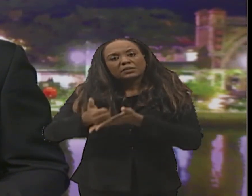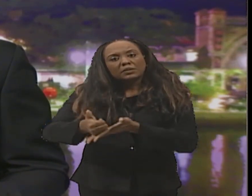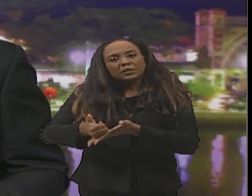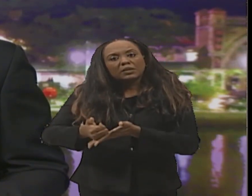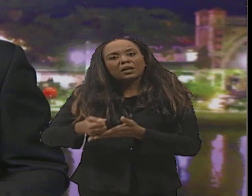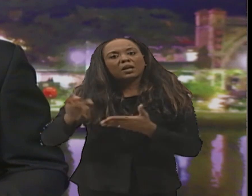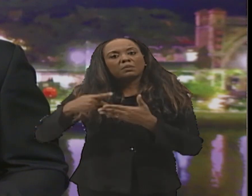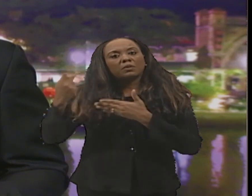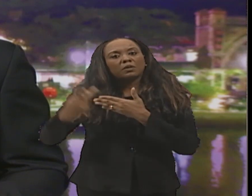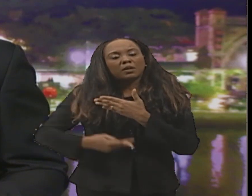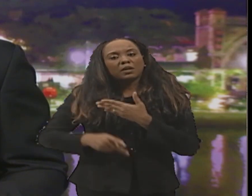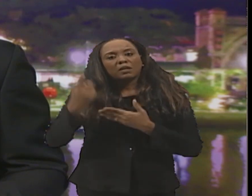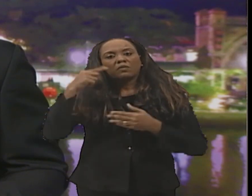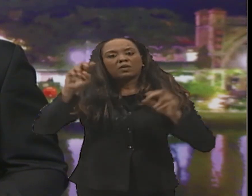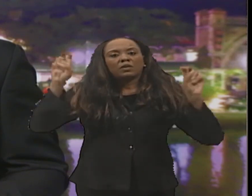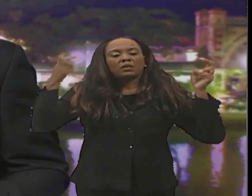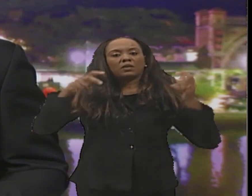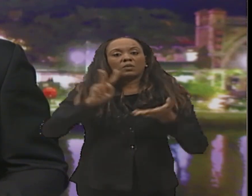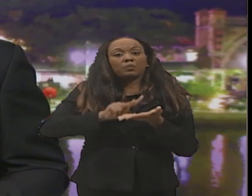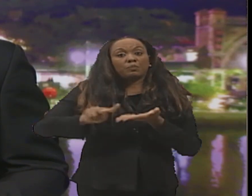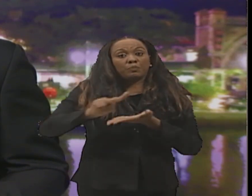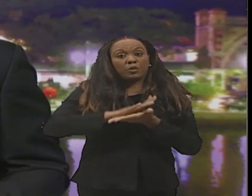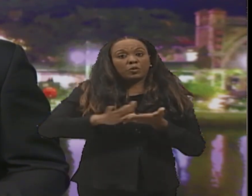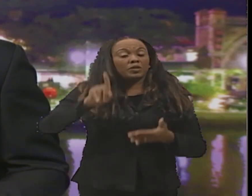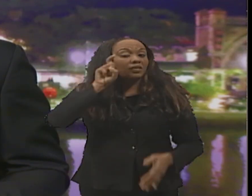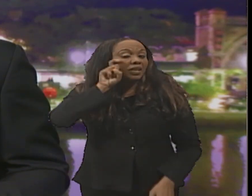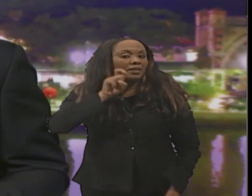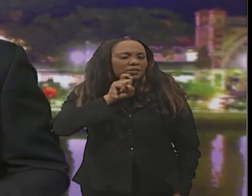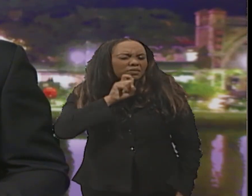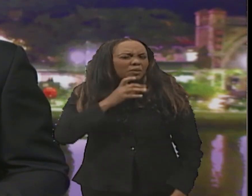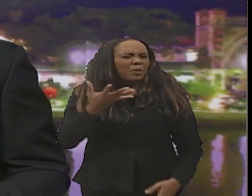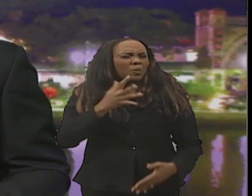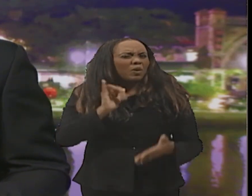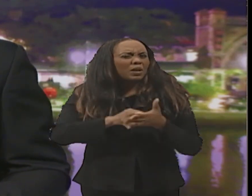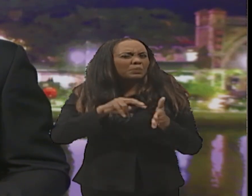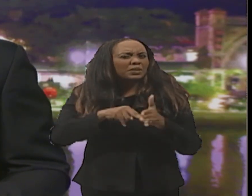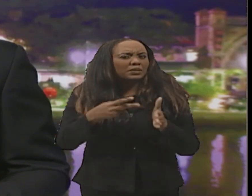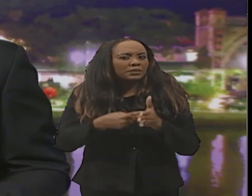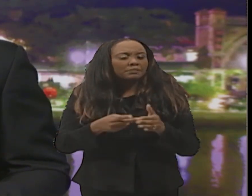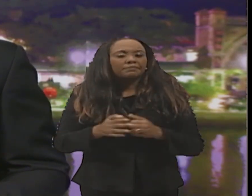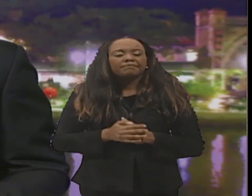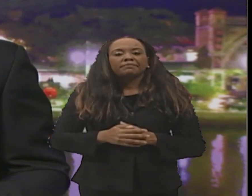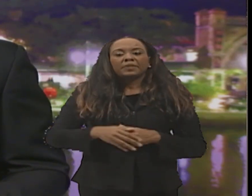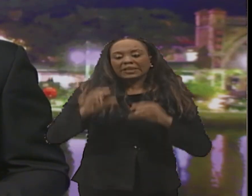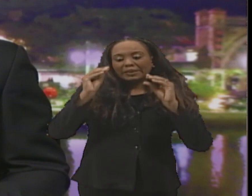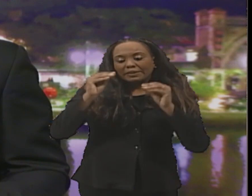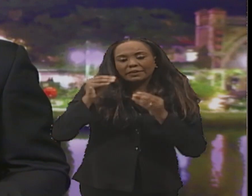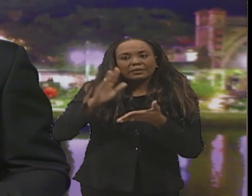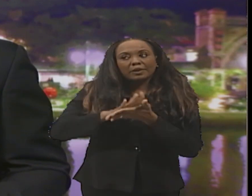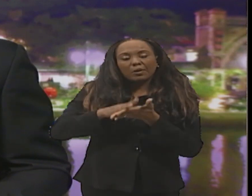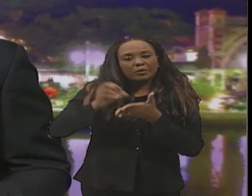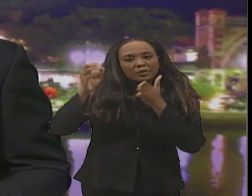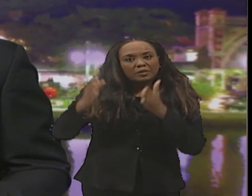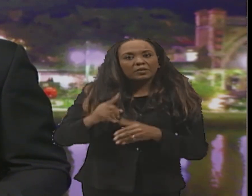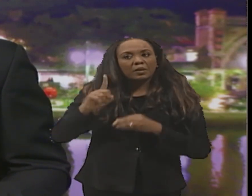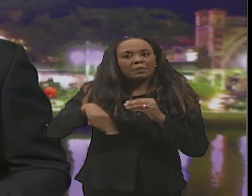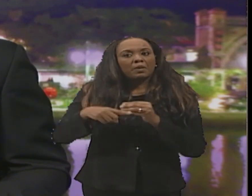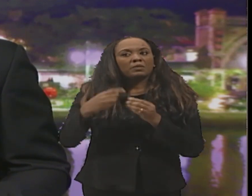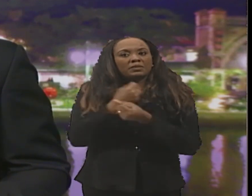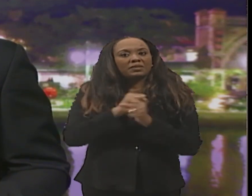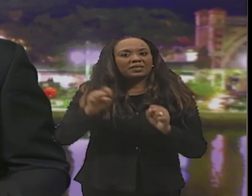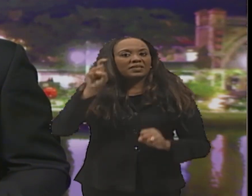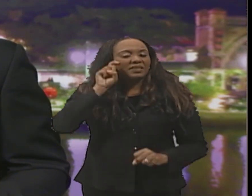empowers primary and secondary school students to save sex for marriage. Director Ambrose Carter says it takes